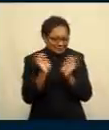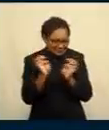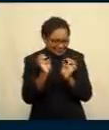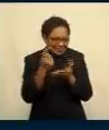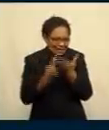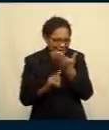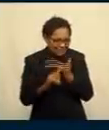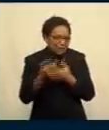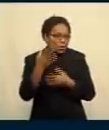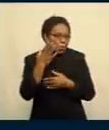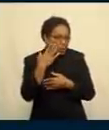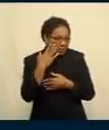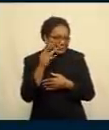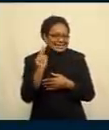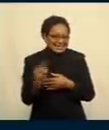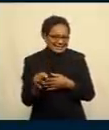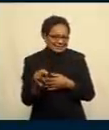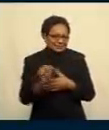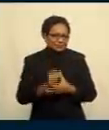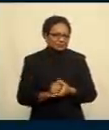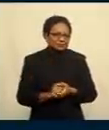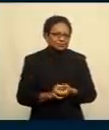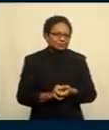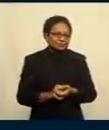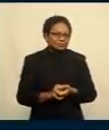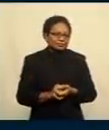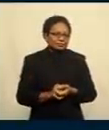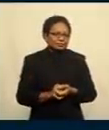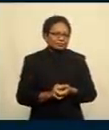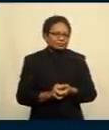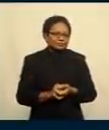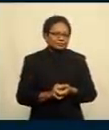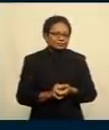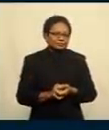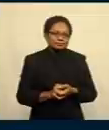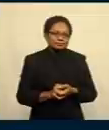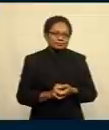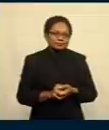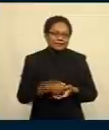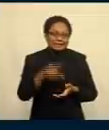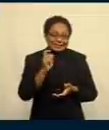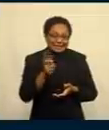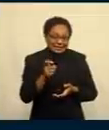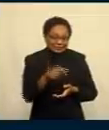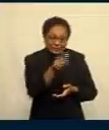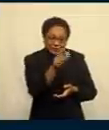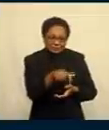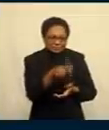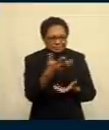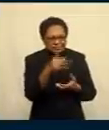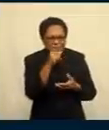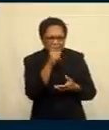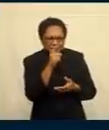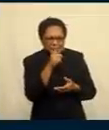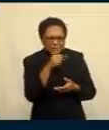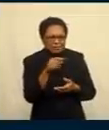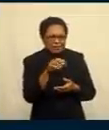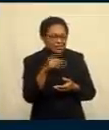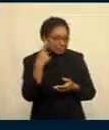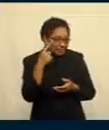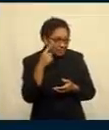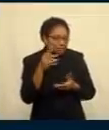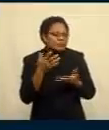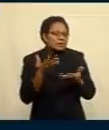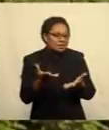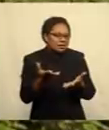But at the same time, if the public acts in an irresponsible manner, then it sets a very, very dangerous precedent for everybody